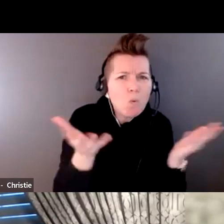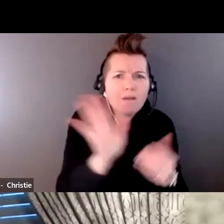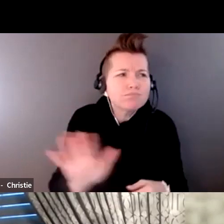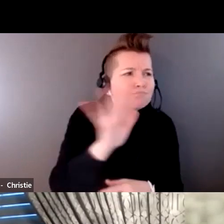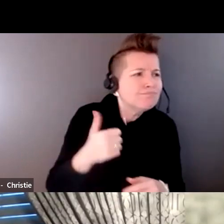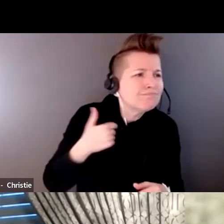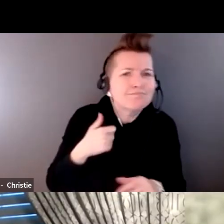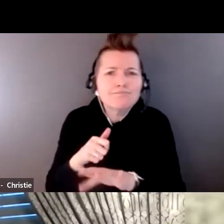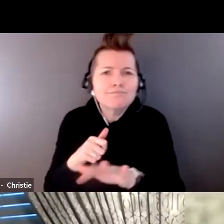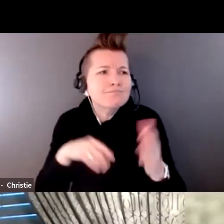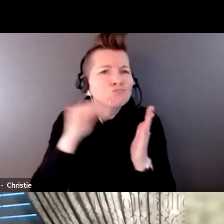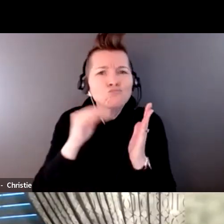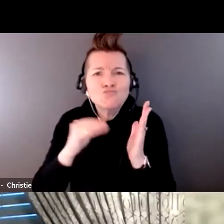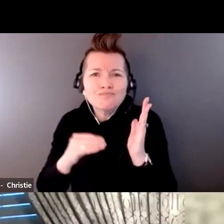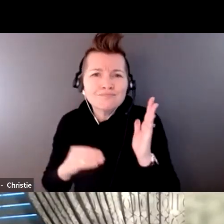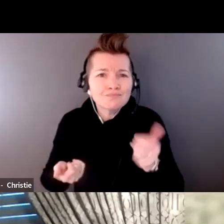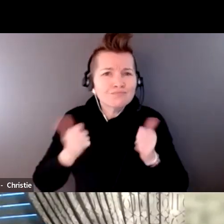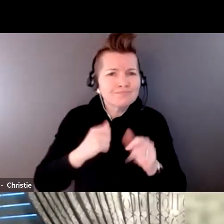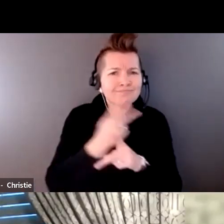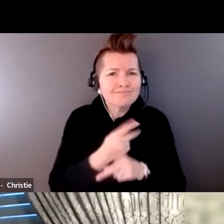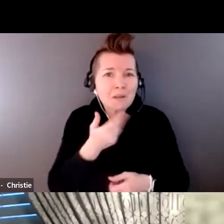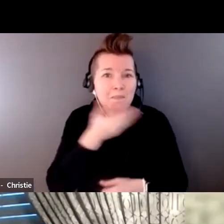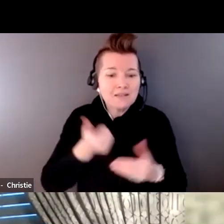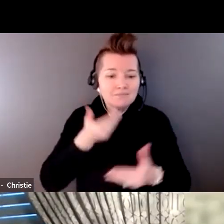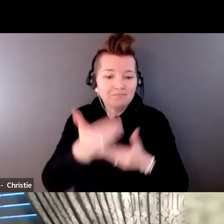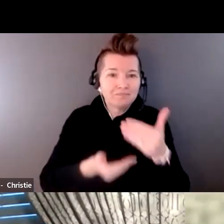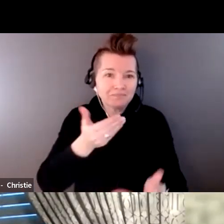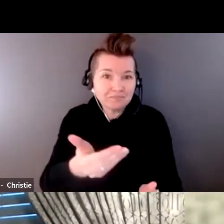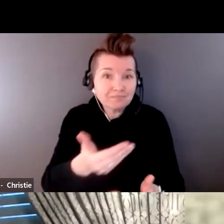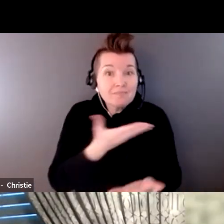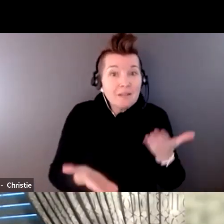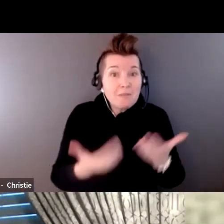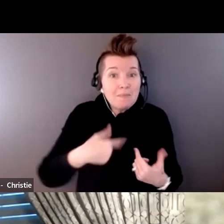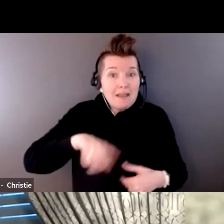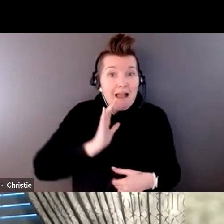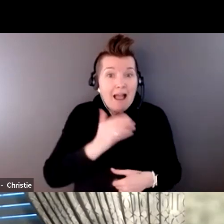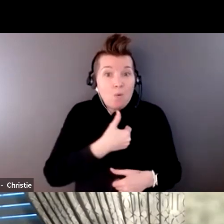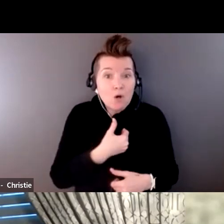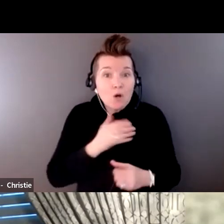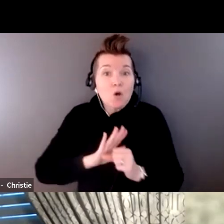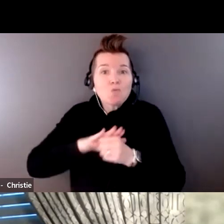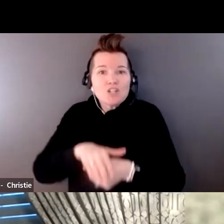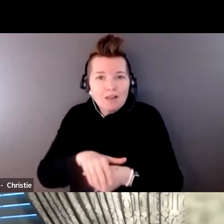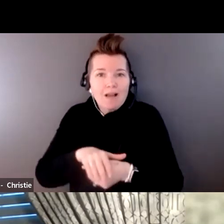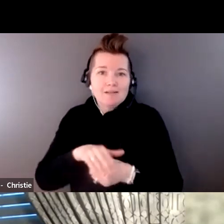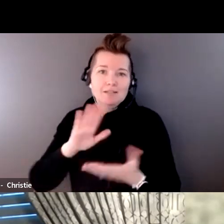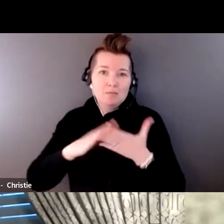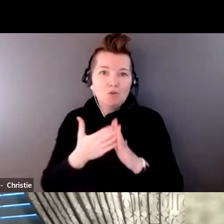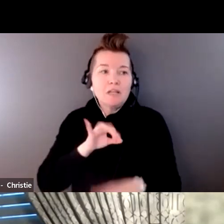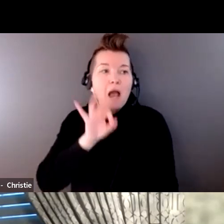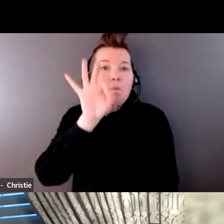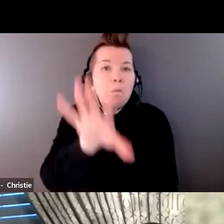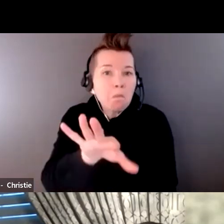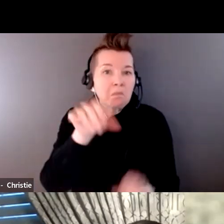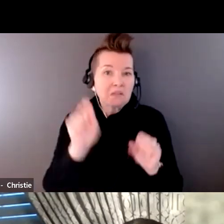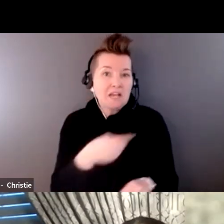and take away best practices and maybe to contribute an insight or 2 regarding the racialized community needs.